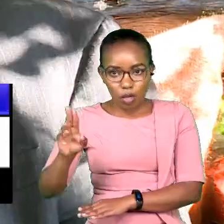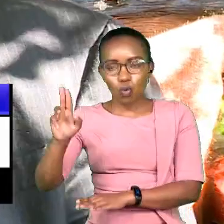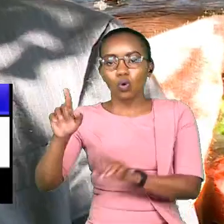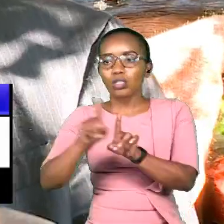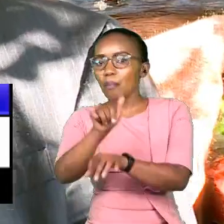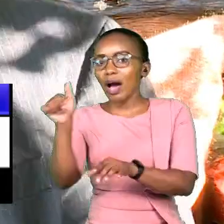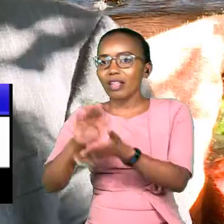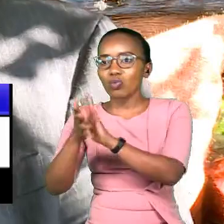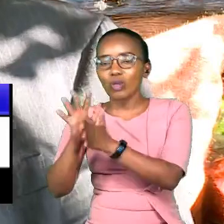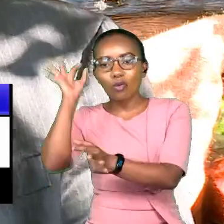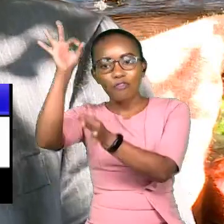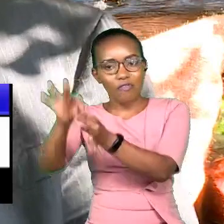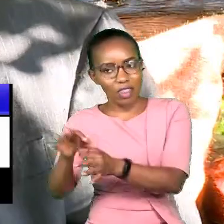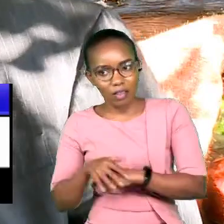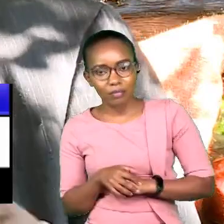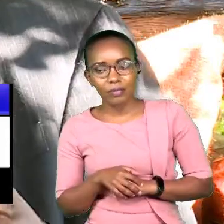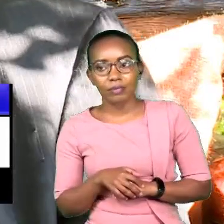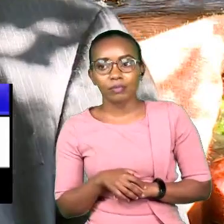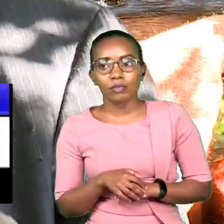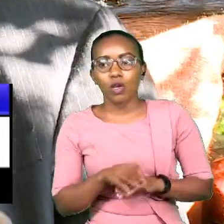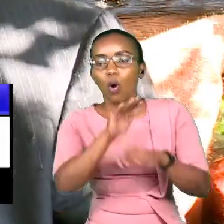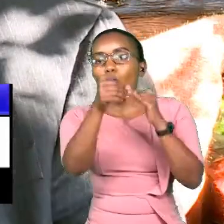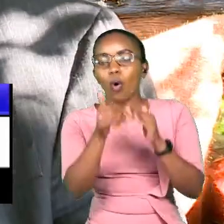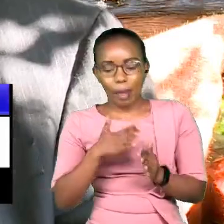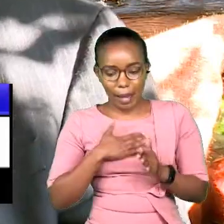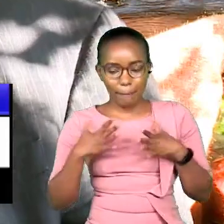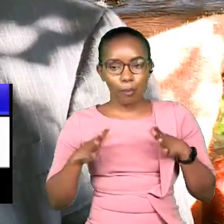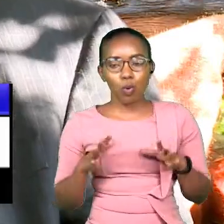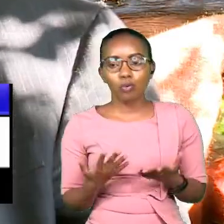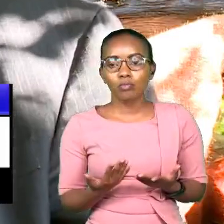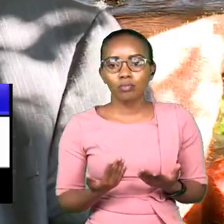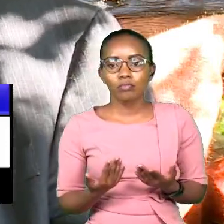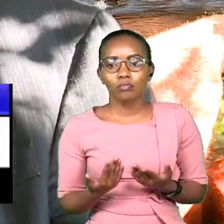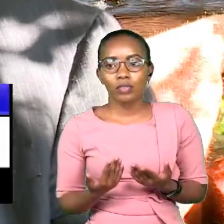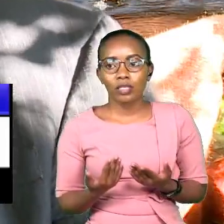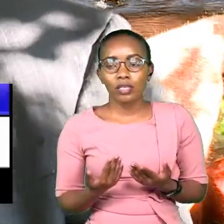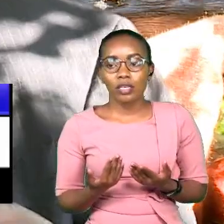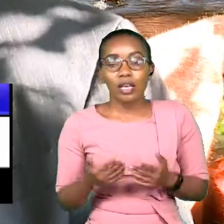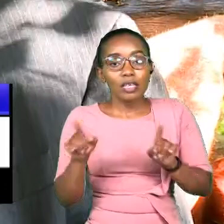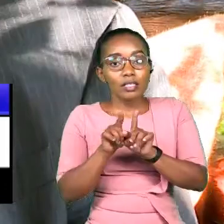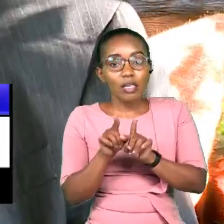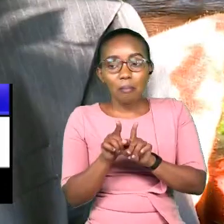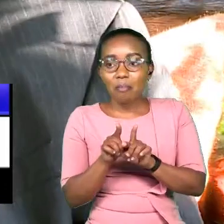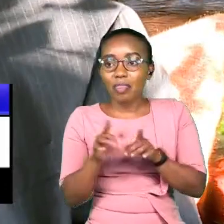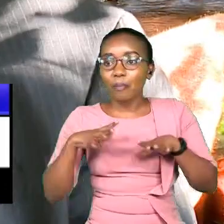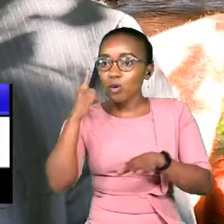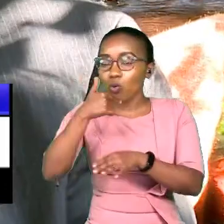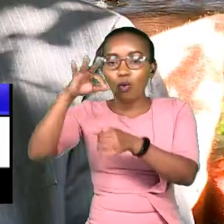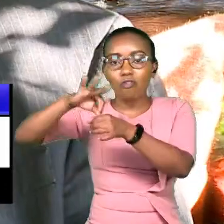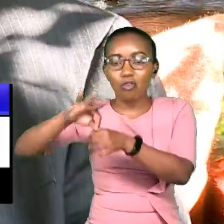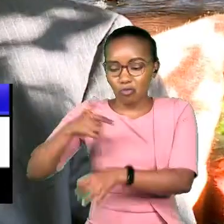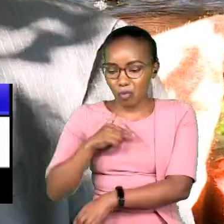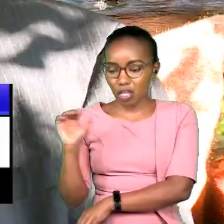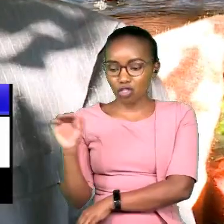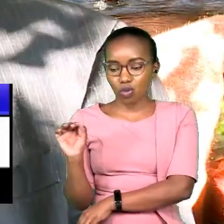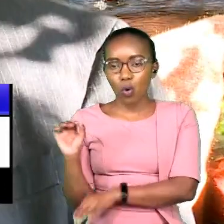faith, atheists and so on. These are all my people. And I will add one thing, even those who don't vote for me,